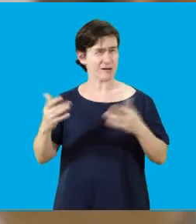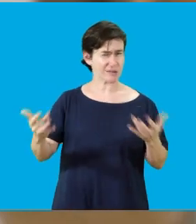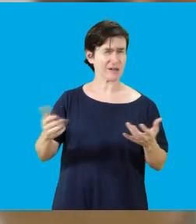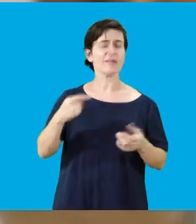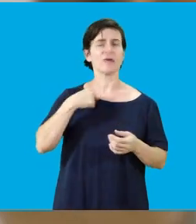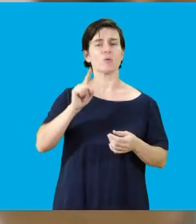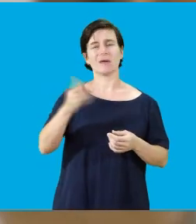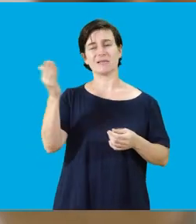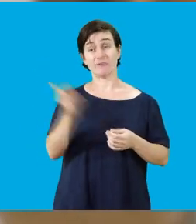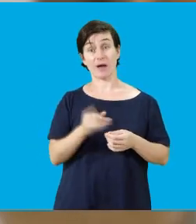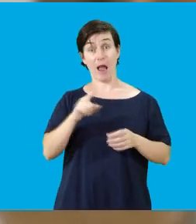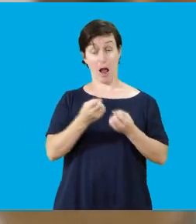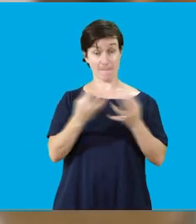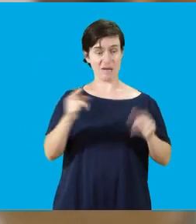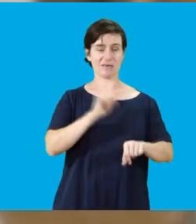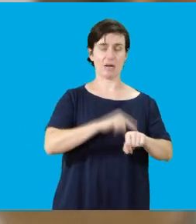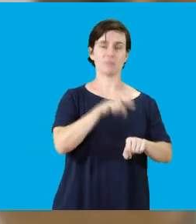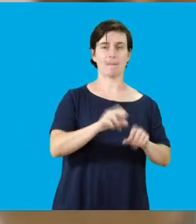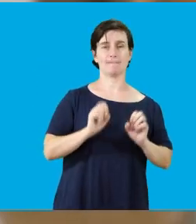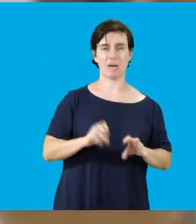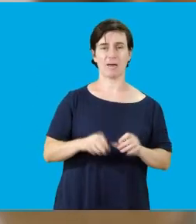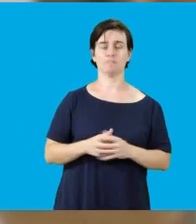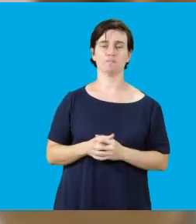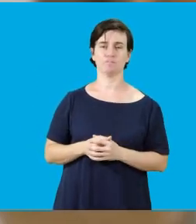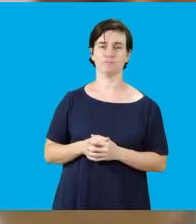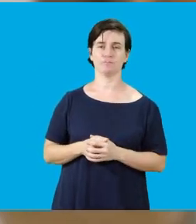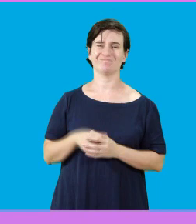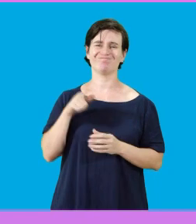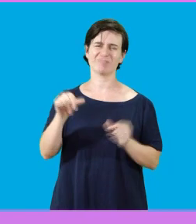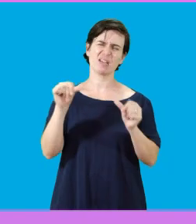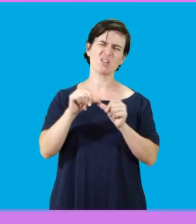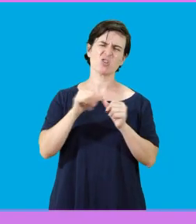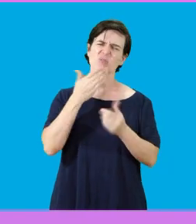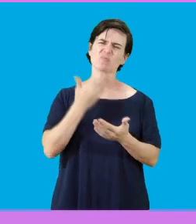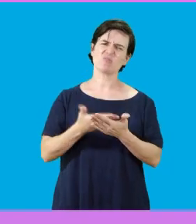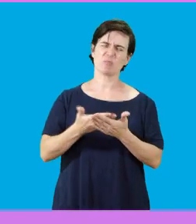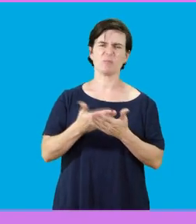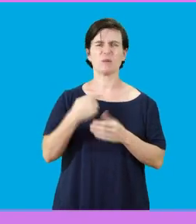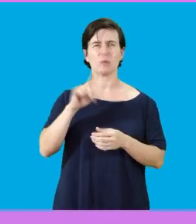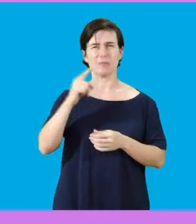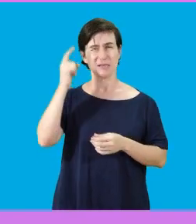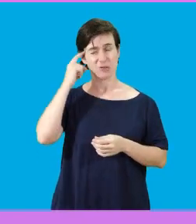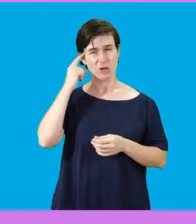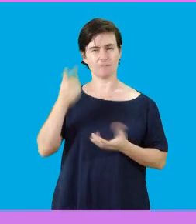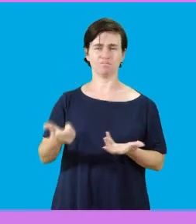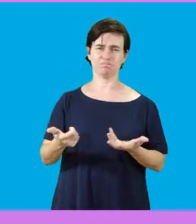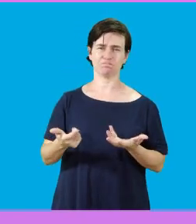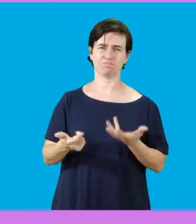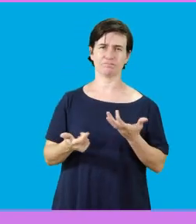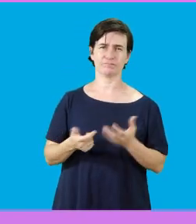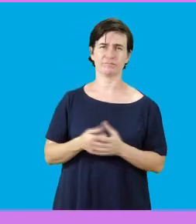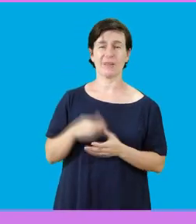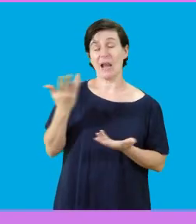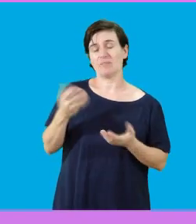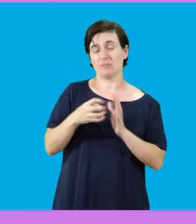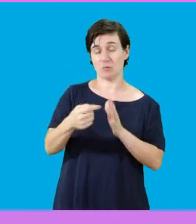which is the number of times they've actually played. Then to determine probability, you need to know the total number of possible outcomes. So you need to